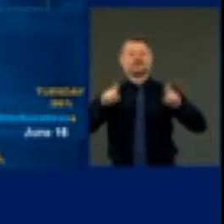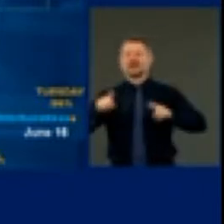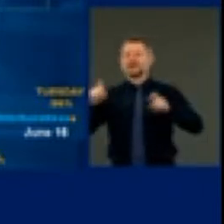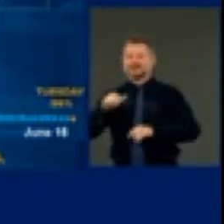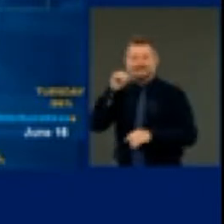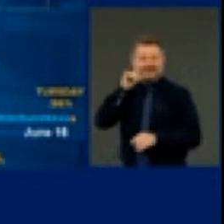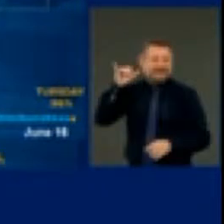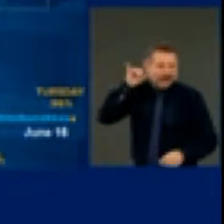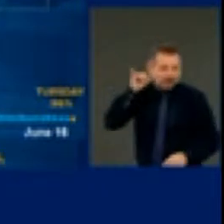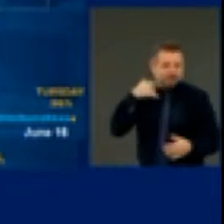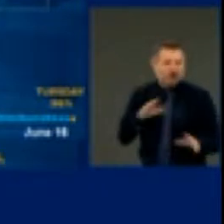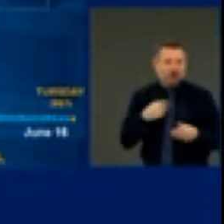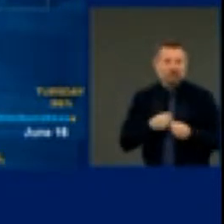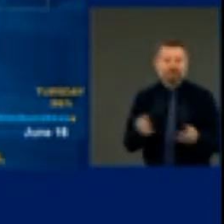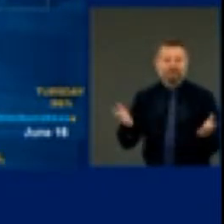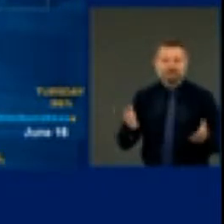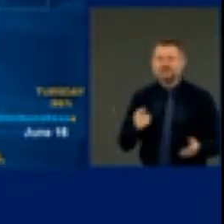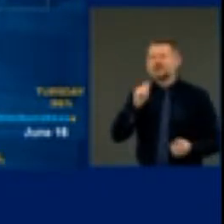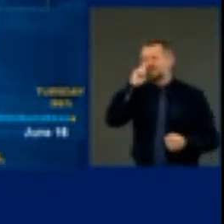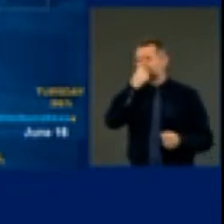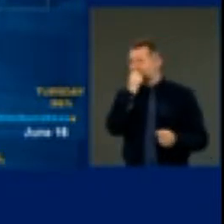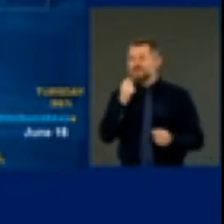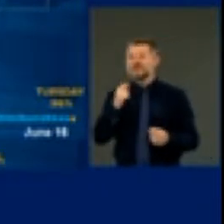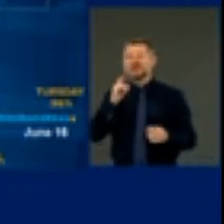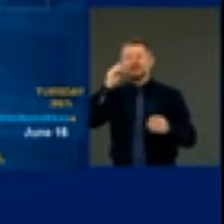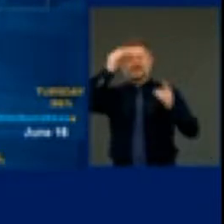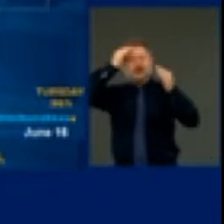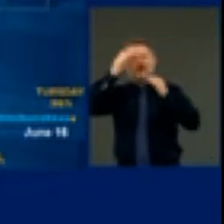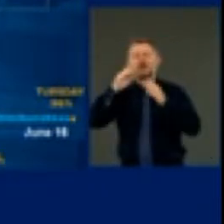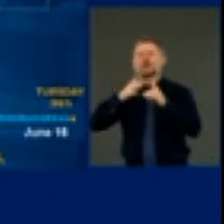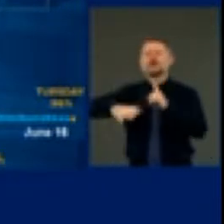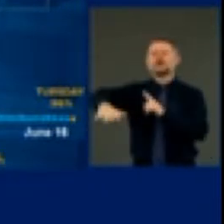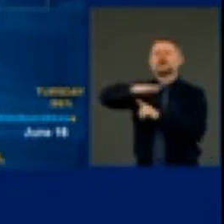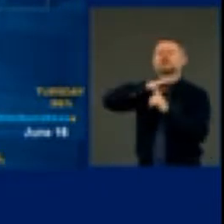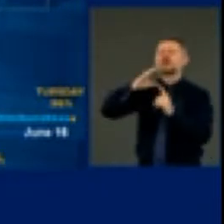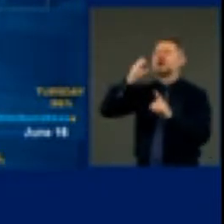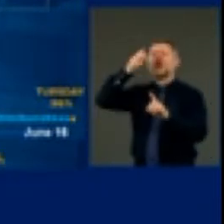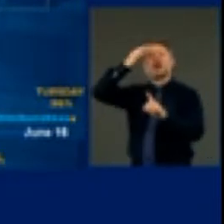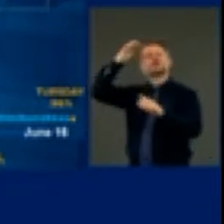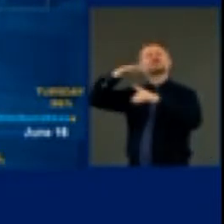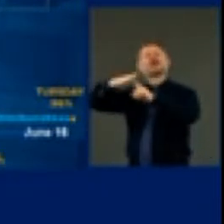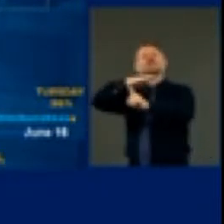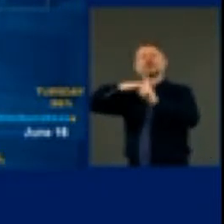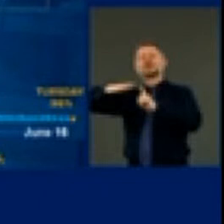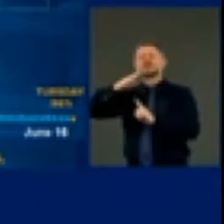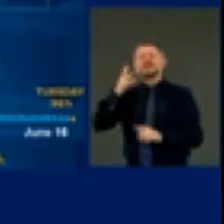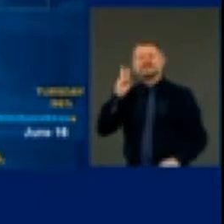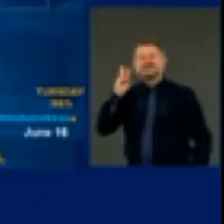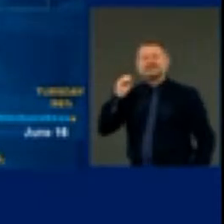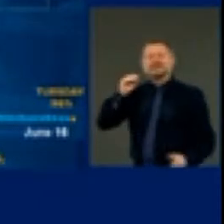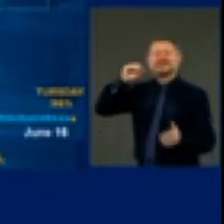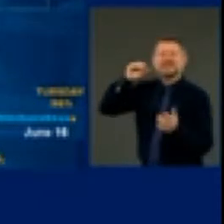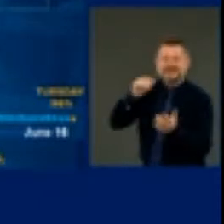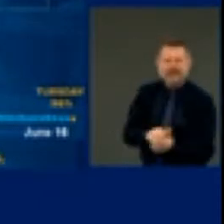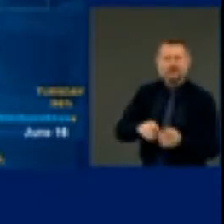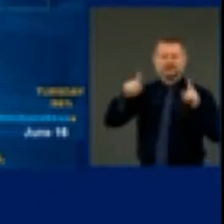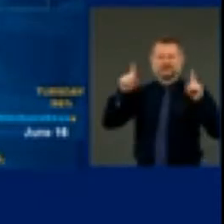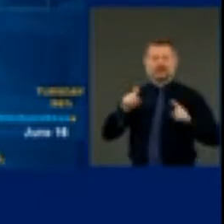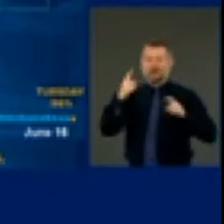Put that in context, 60,000 tests on one day. No state in the United States is doing that.